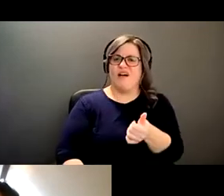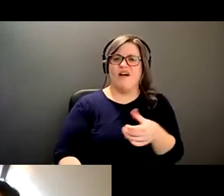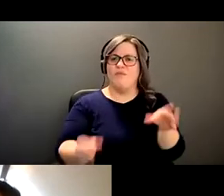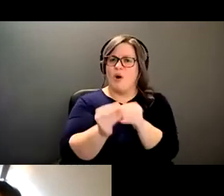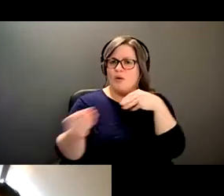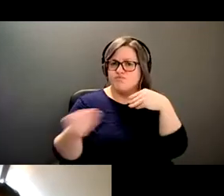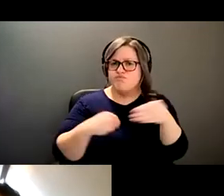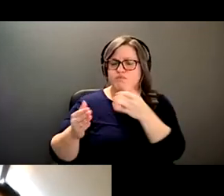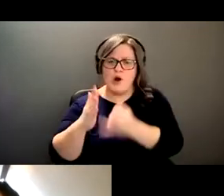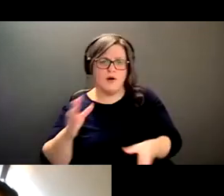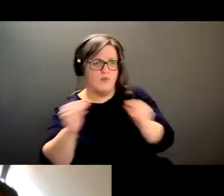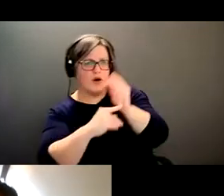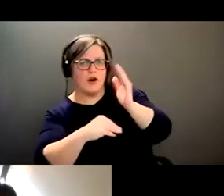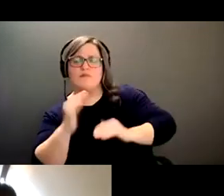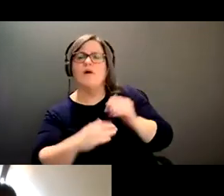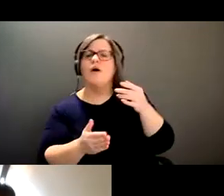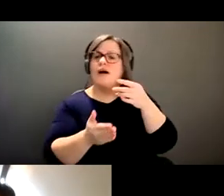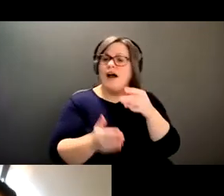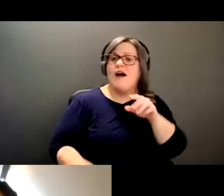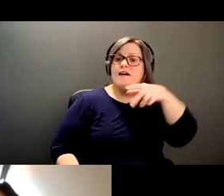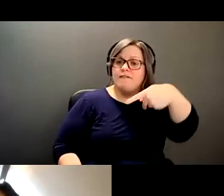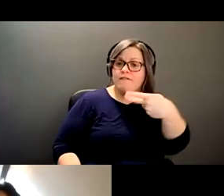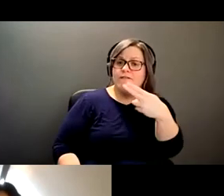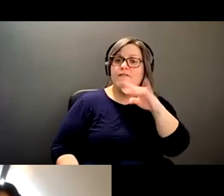Yeah, what about you, Philip? I was there at your last